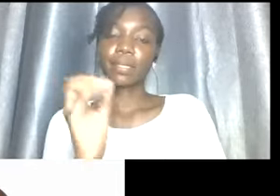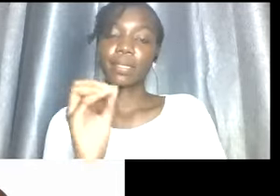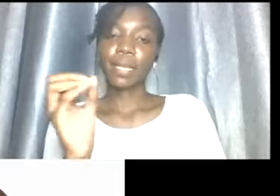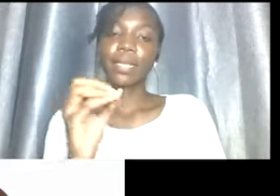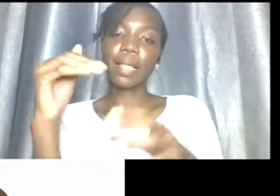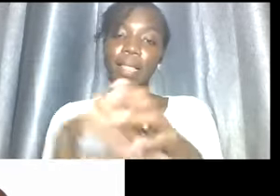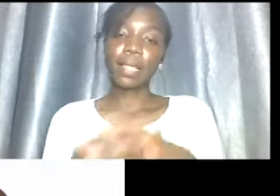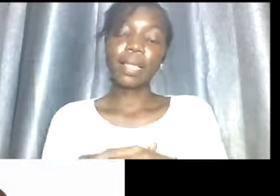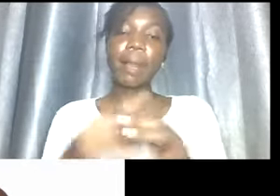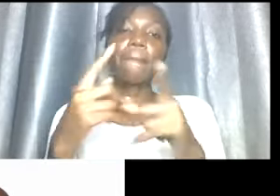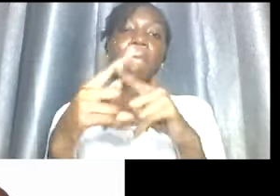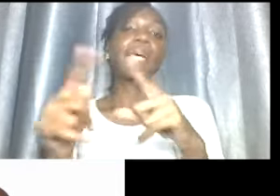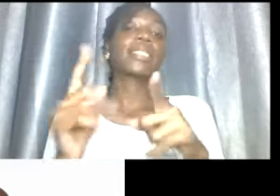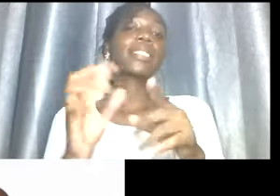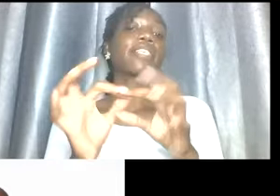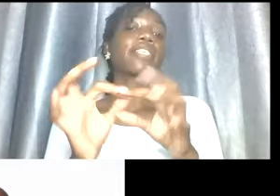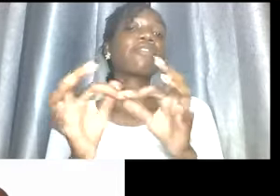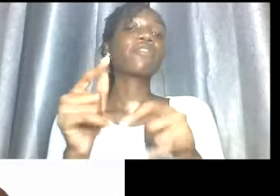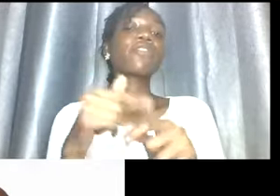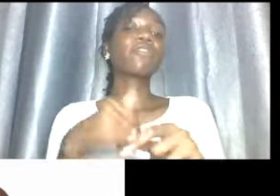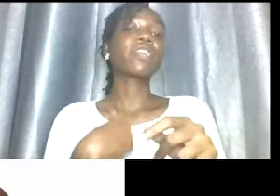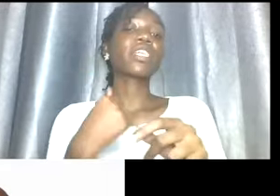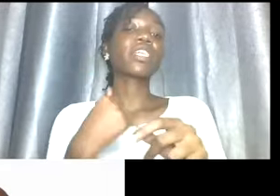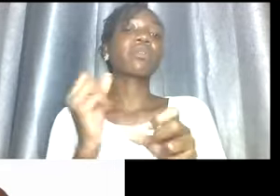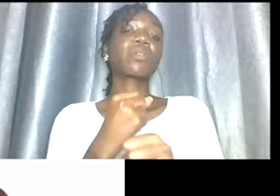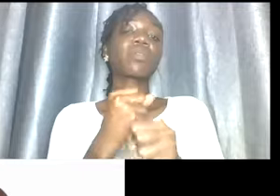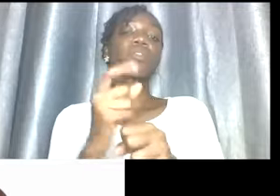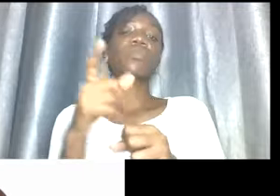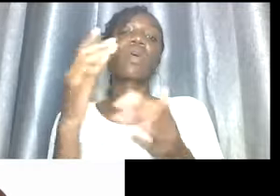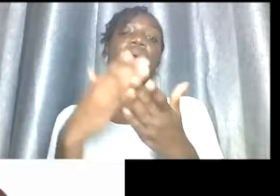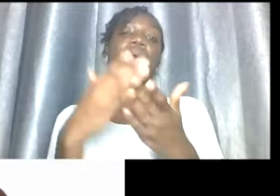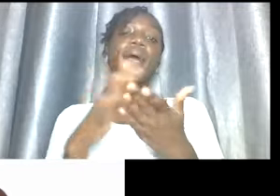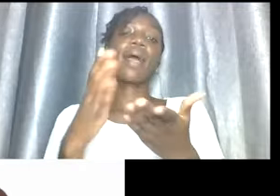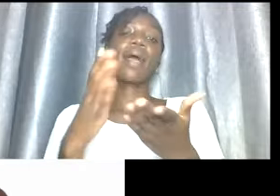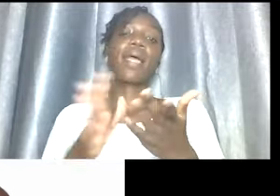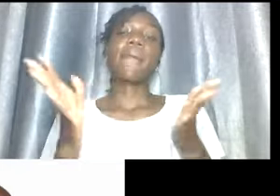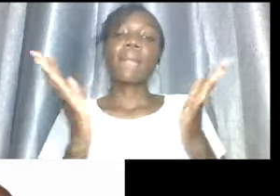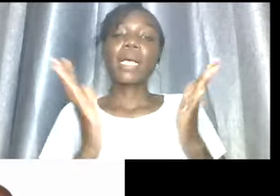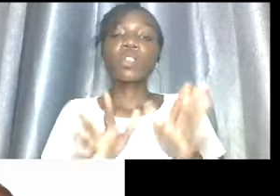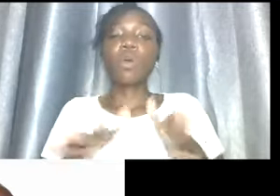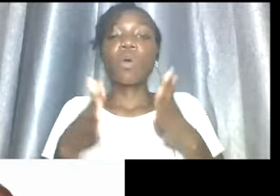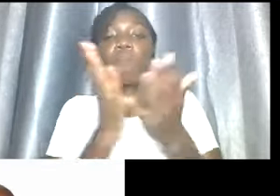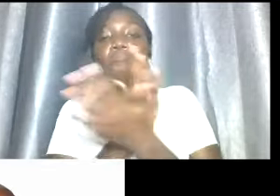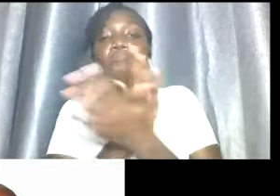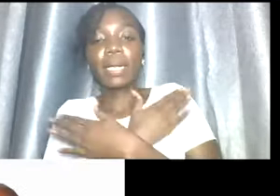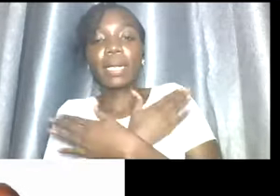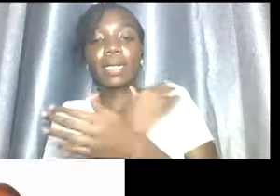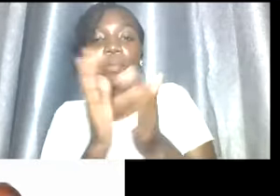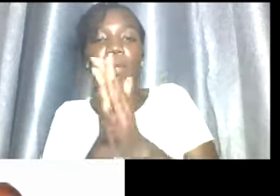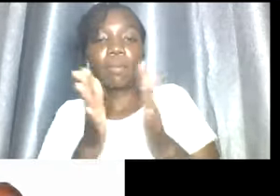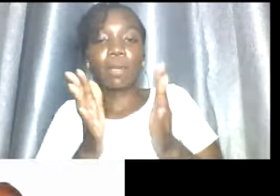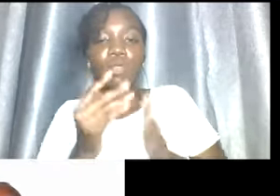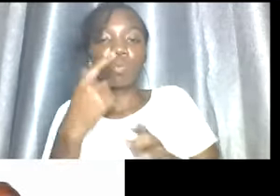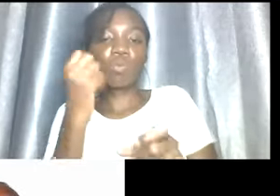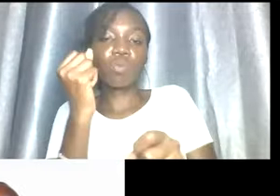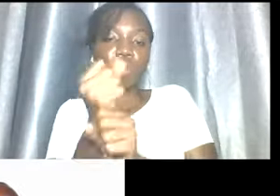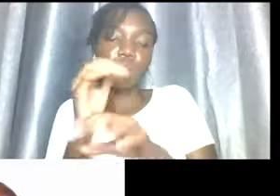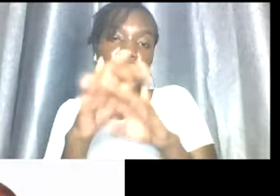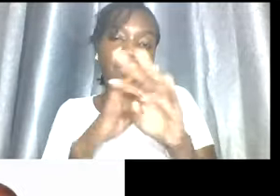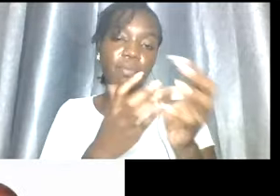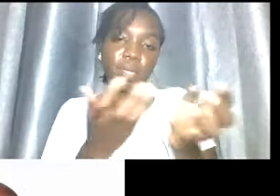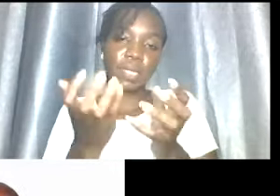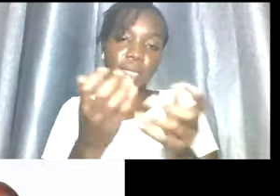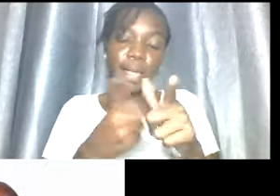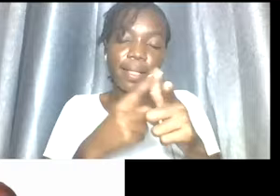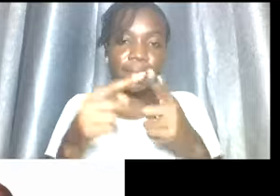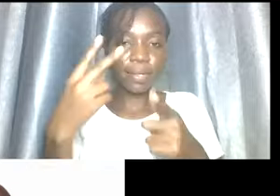cannot work on your business, hire someone or partner with someone who can work on your business. Look at the bigger picture, look